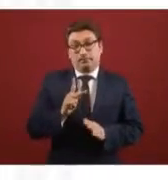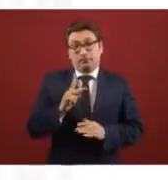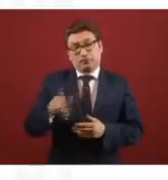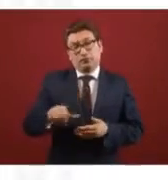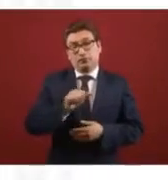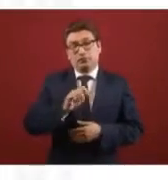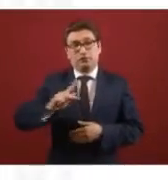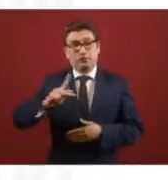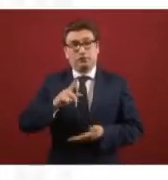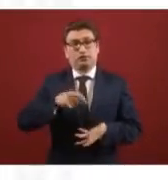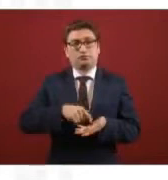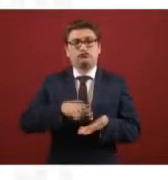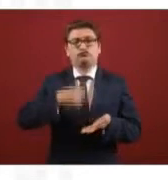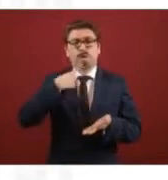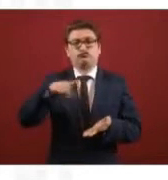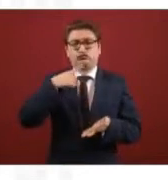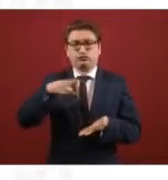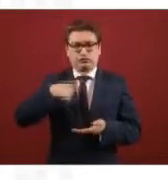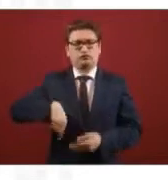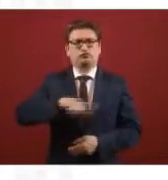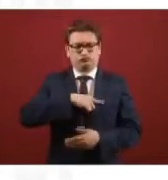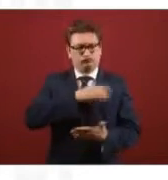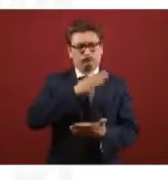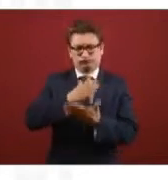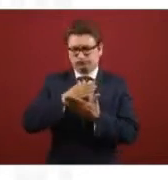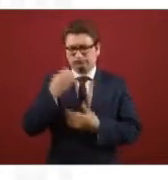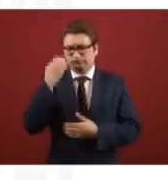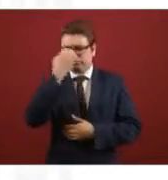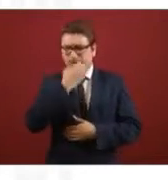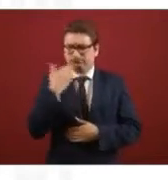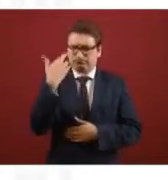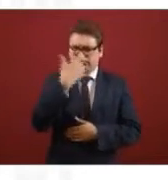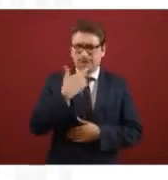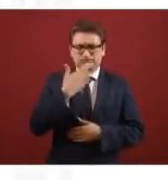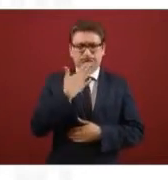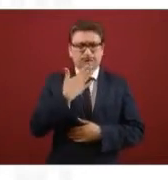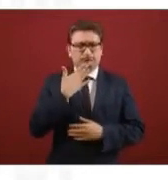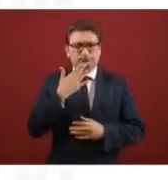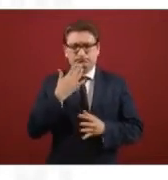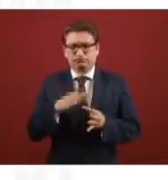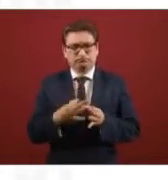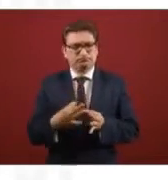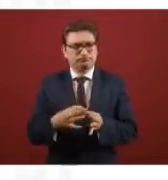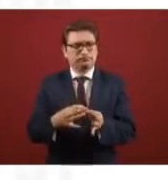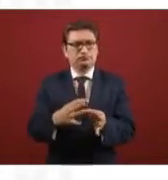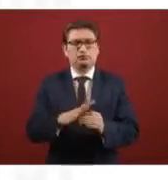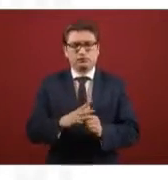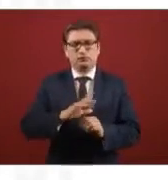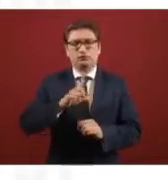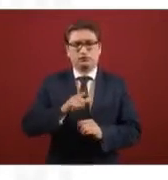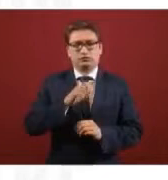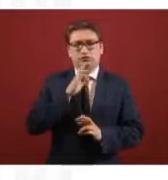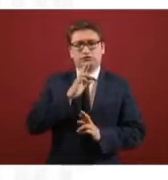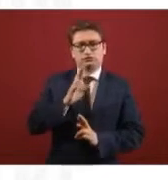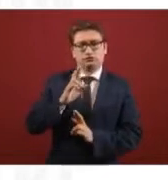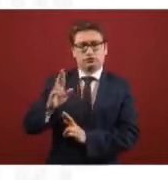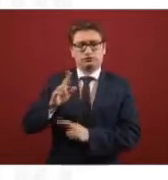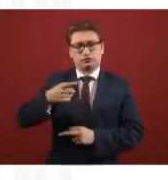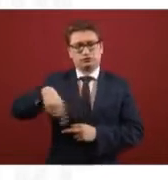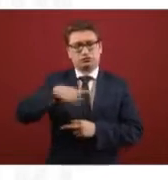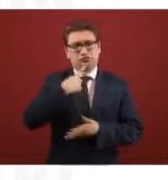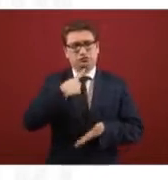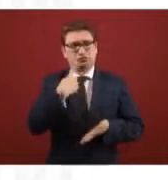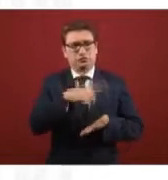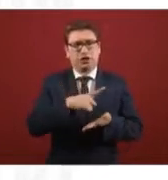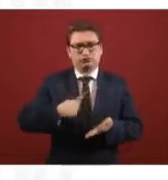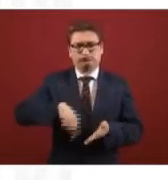But since there's complaints, we still have to attend to those to make sure. And we are giving people